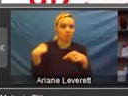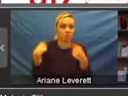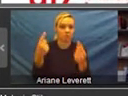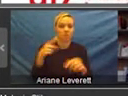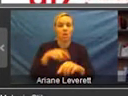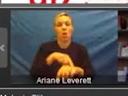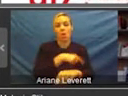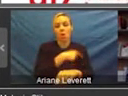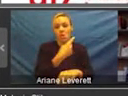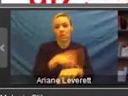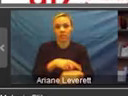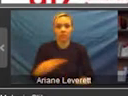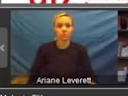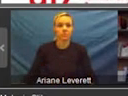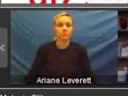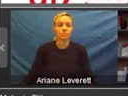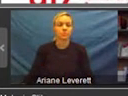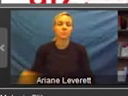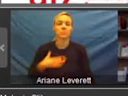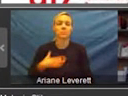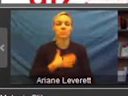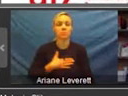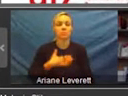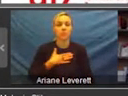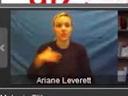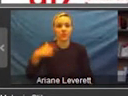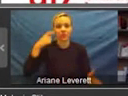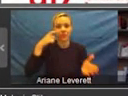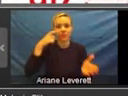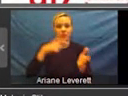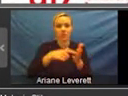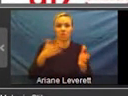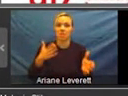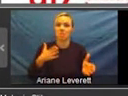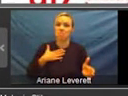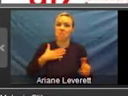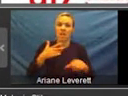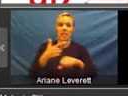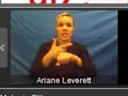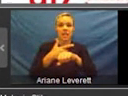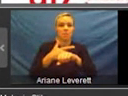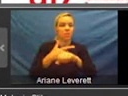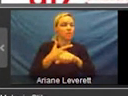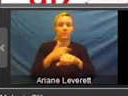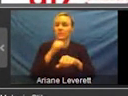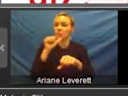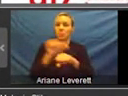So please, I see my camera is not working.